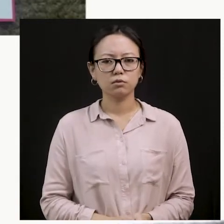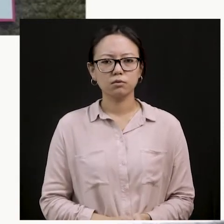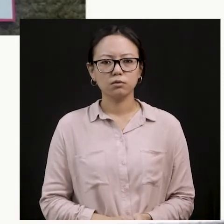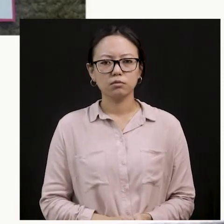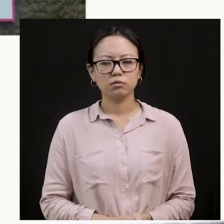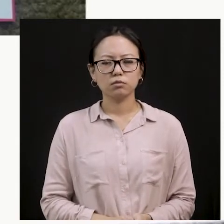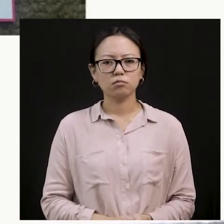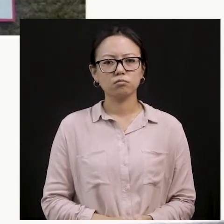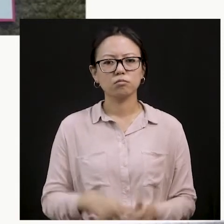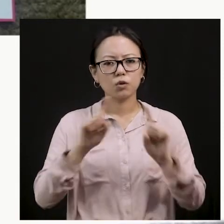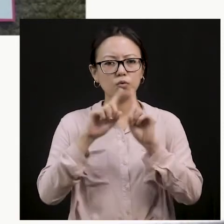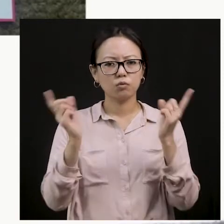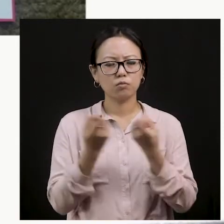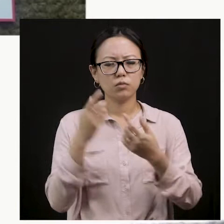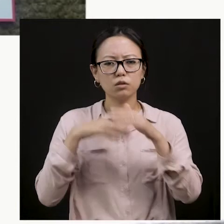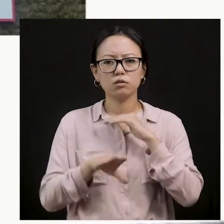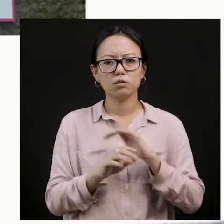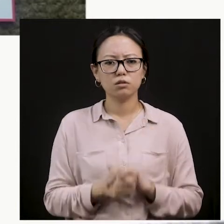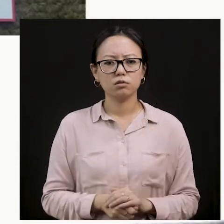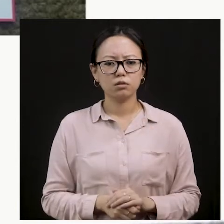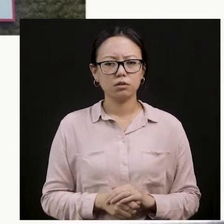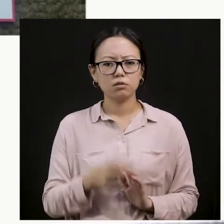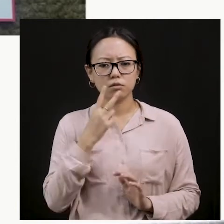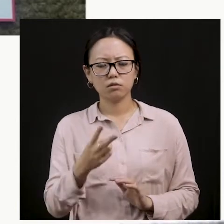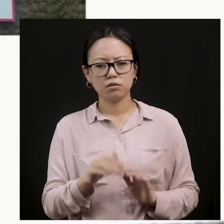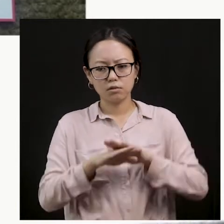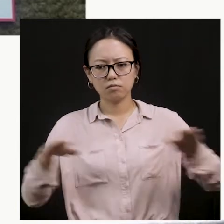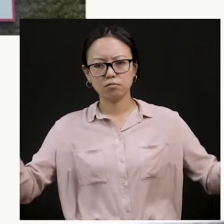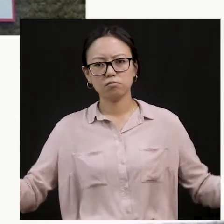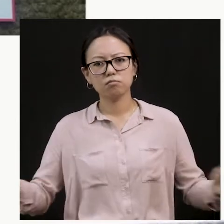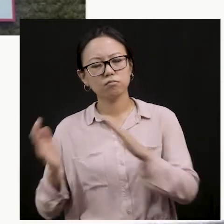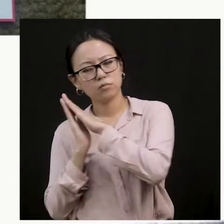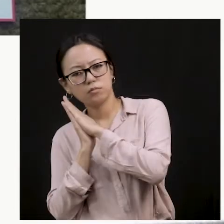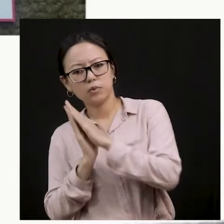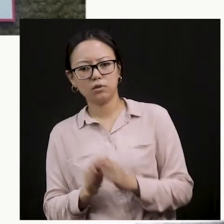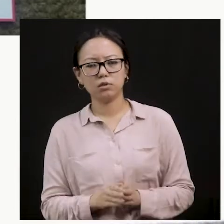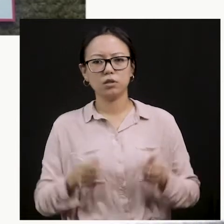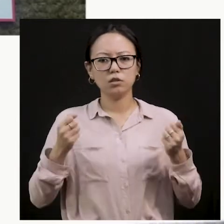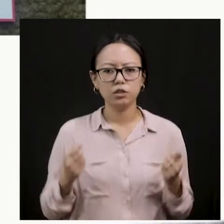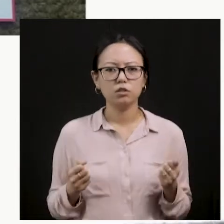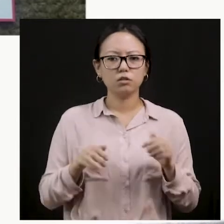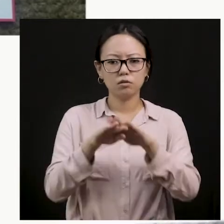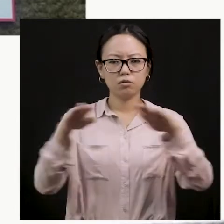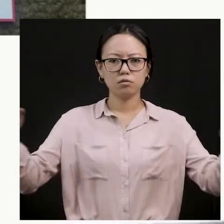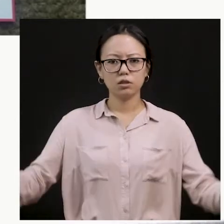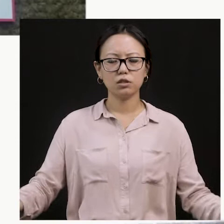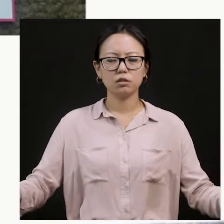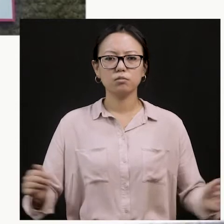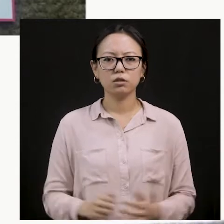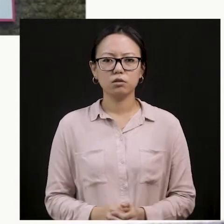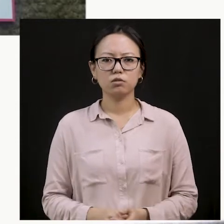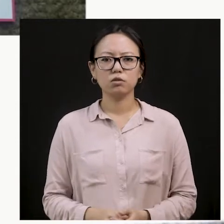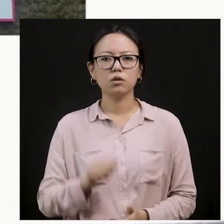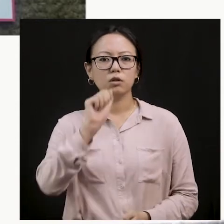Now in your own room, you will see bed, chair, table, right?